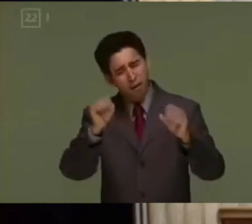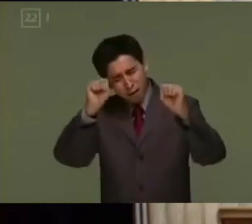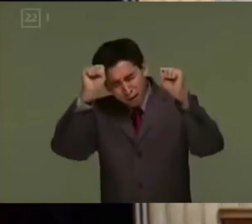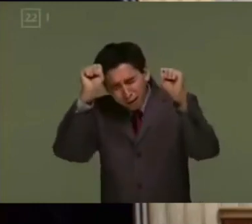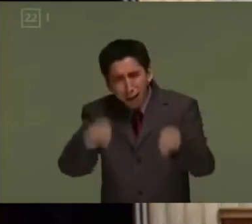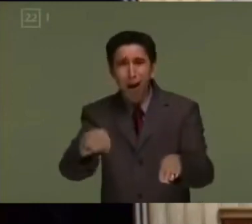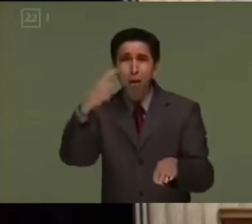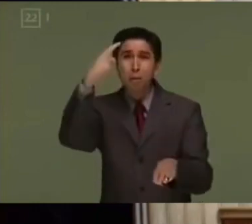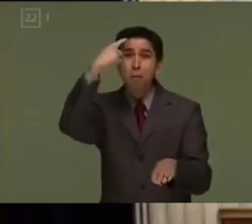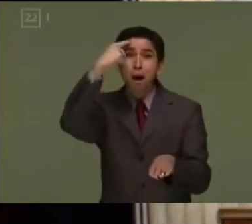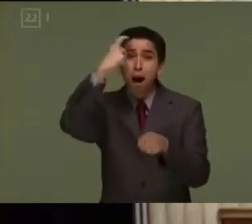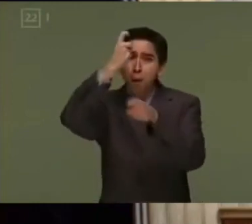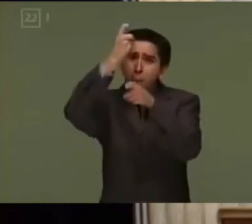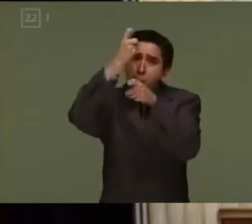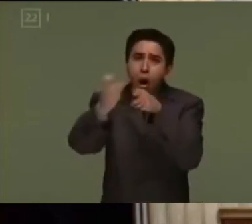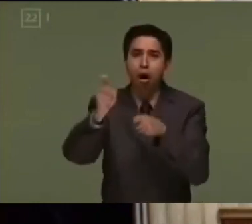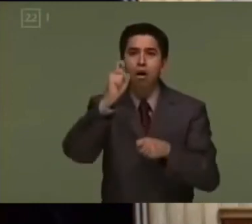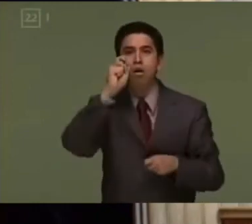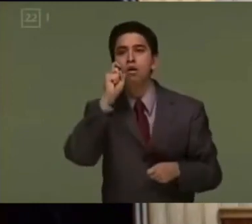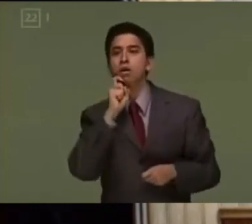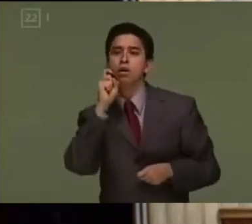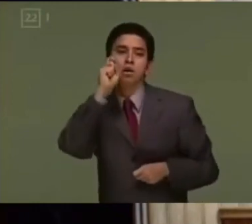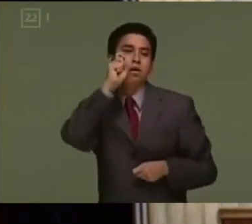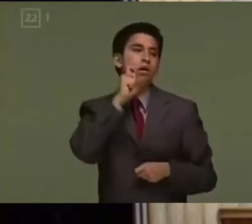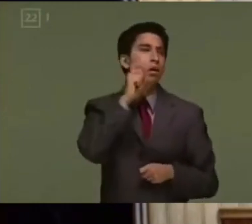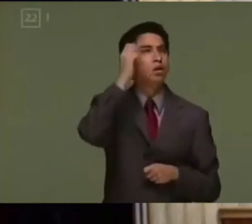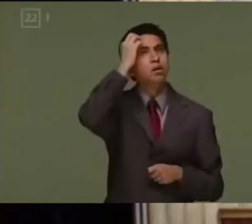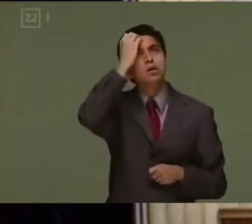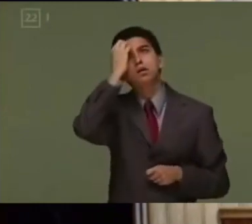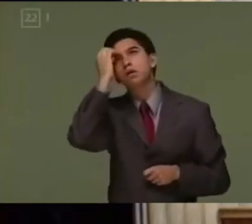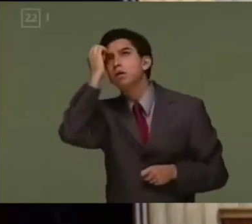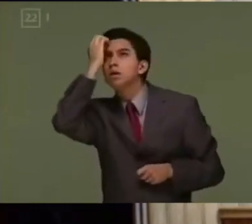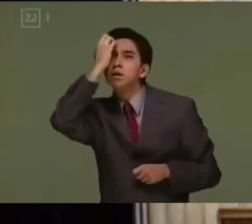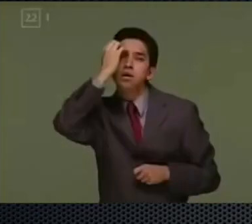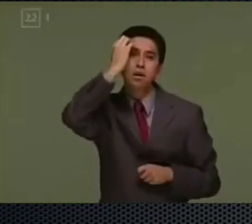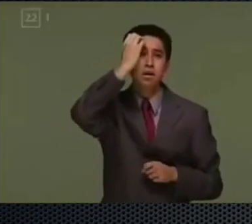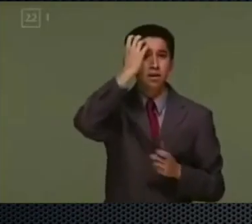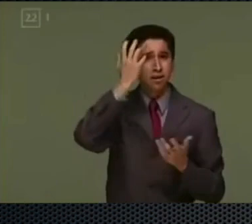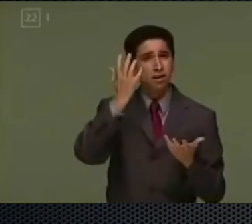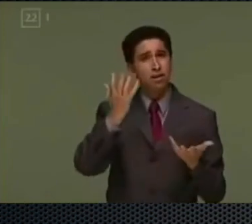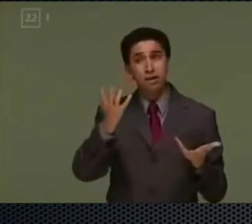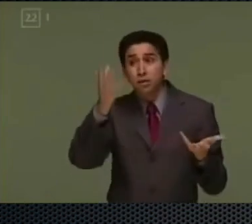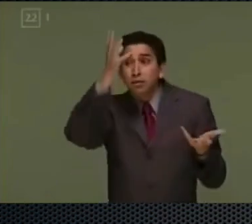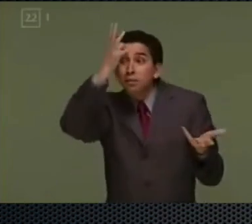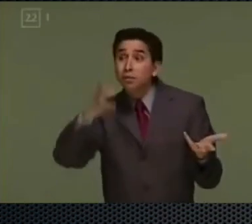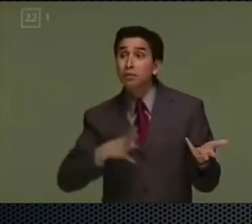are a propaganda moron pushing false claims. You are stuck on stupid, and I cannot fix stupid.